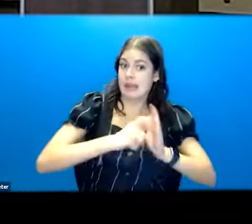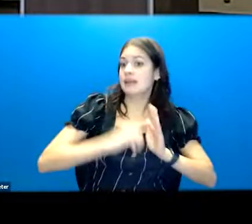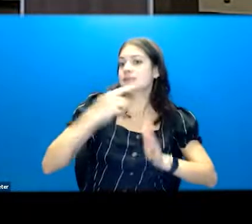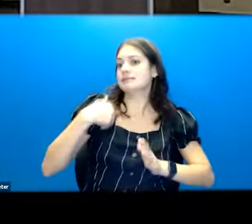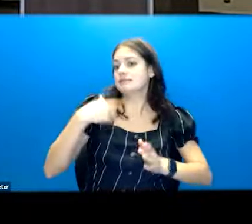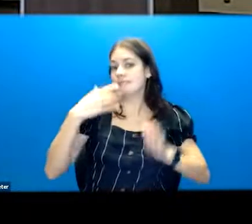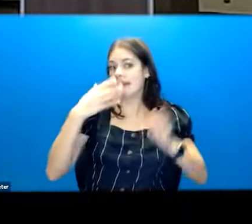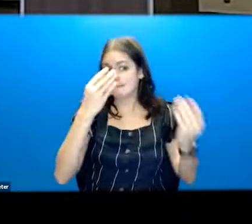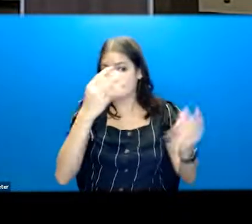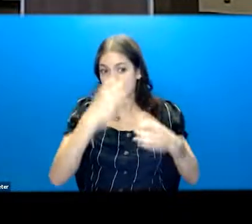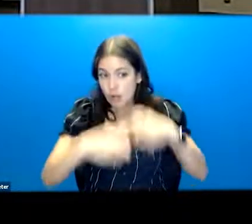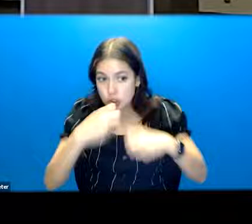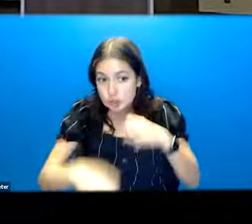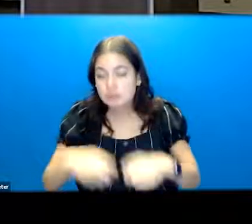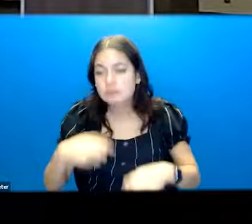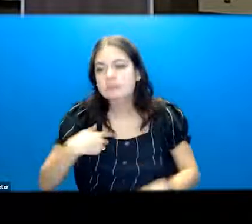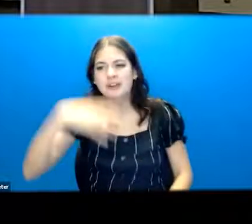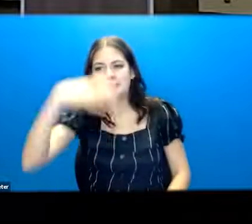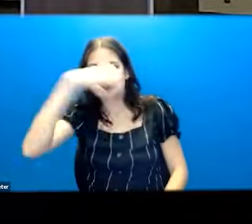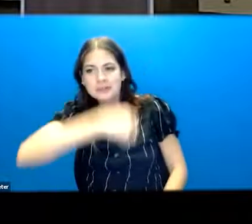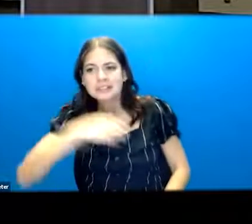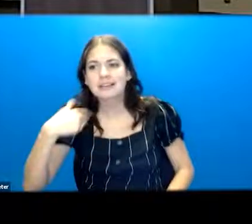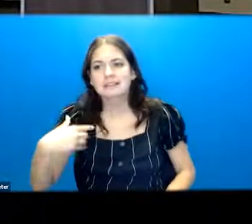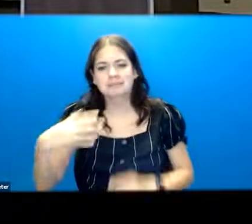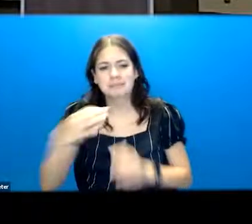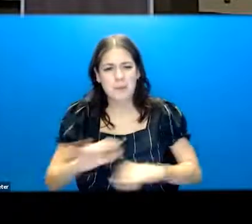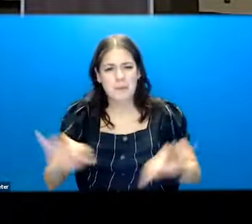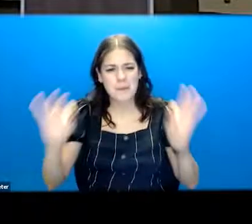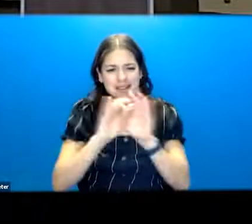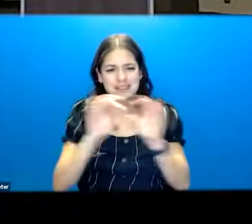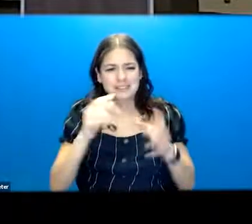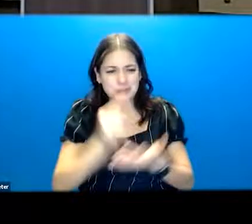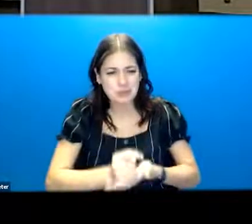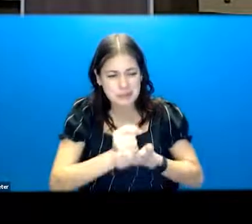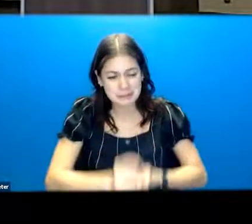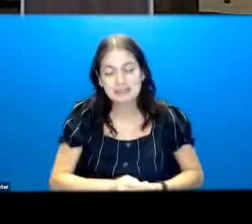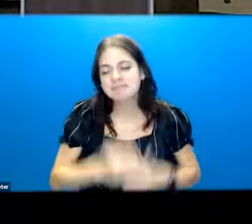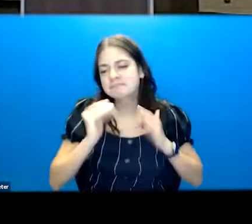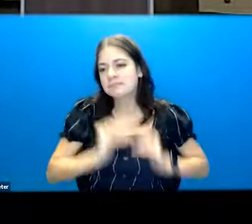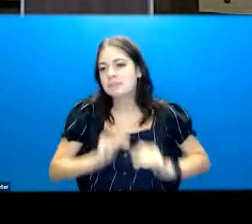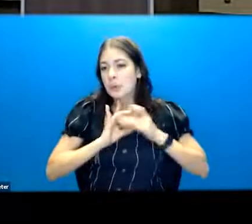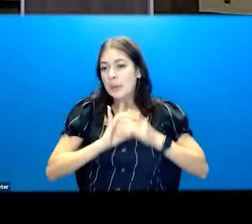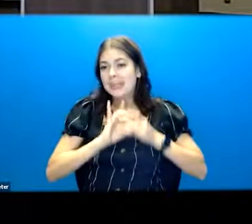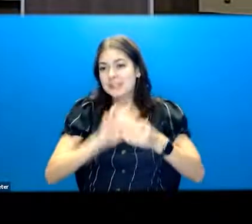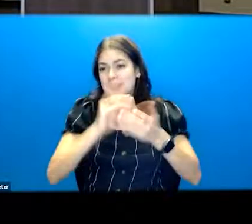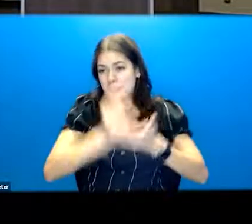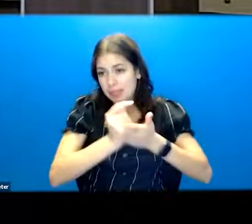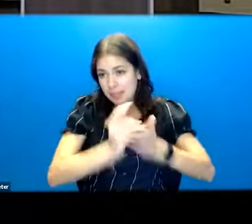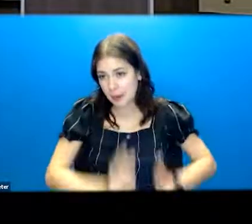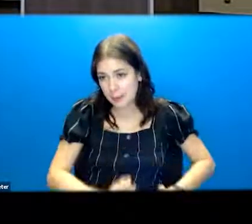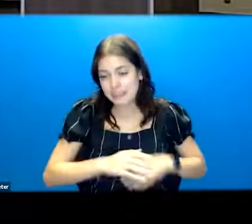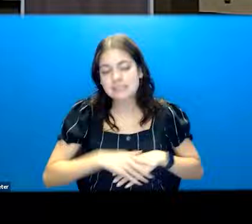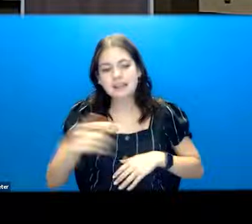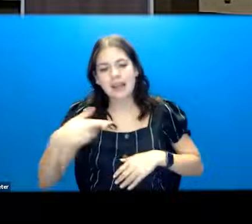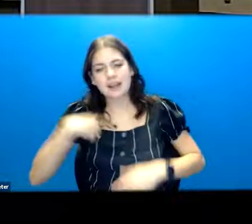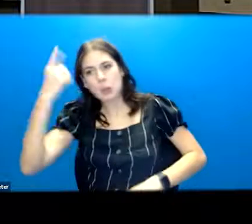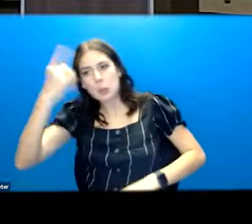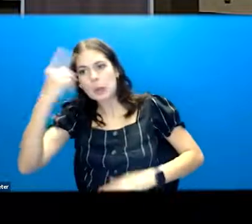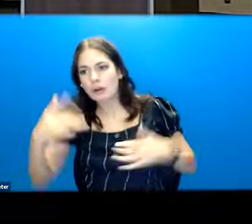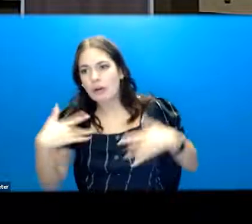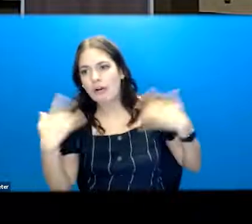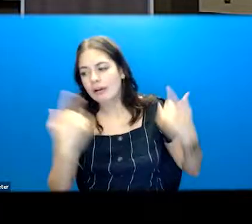perceived relevance of treatment, relationship with the therapist, and critical events.